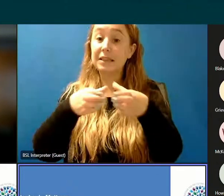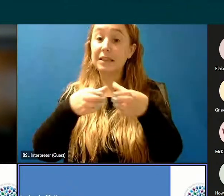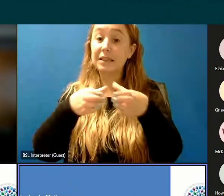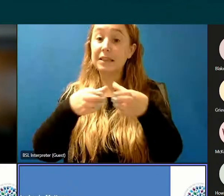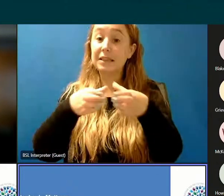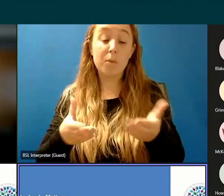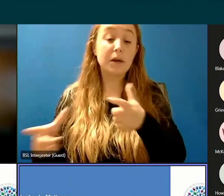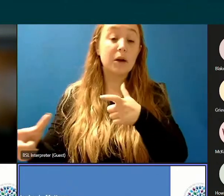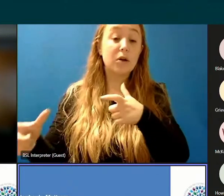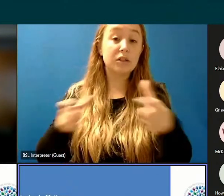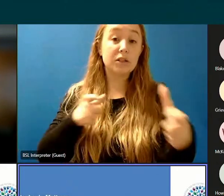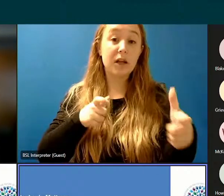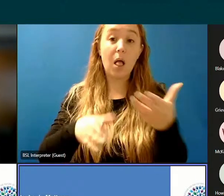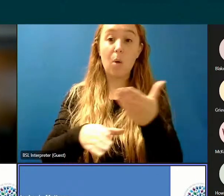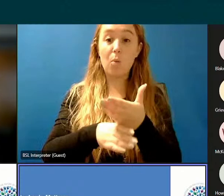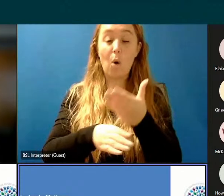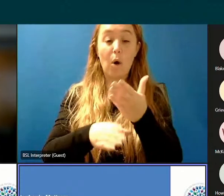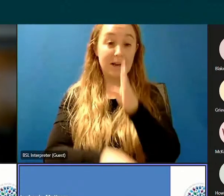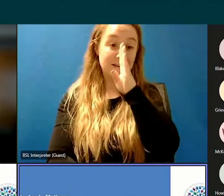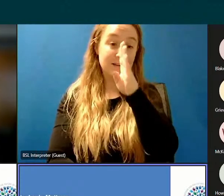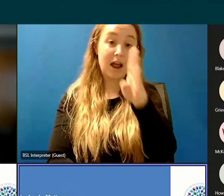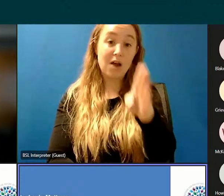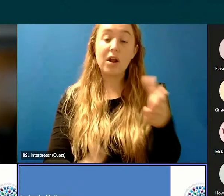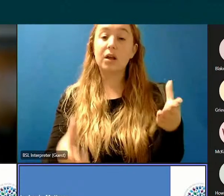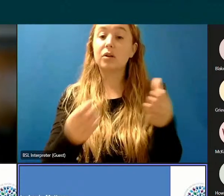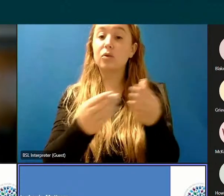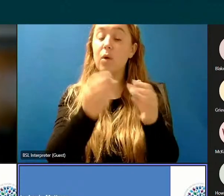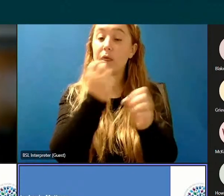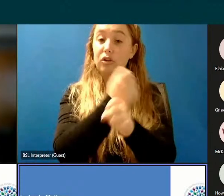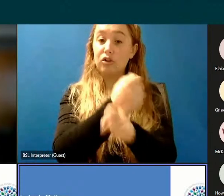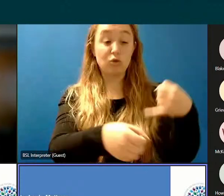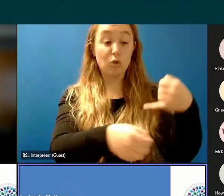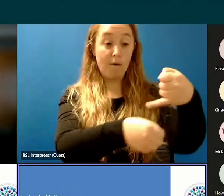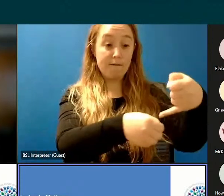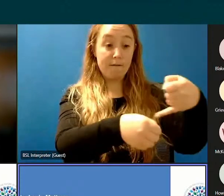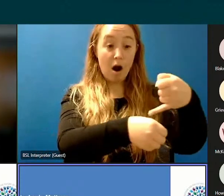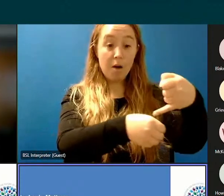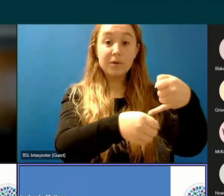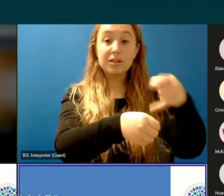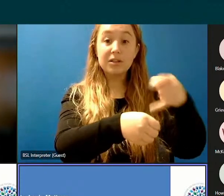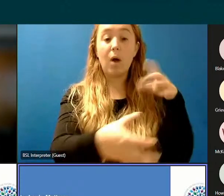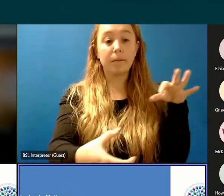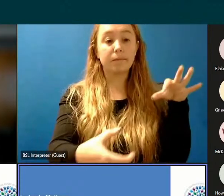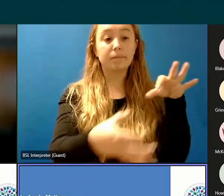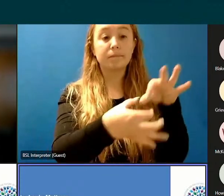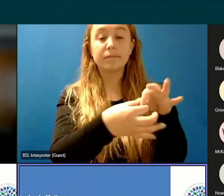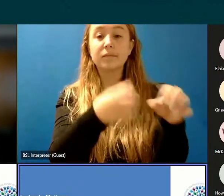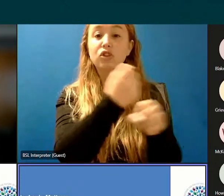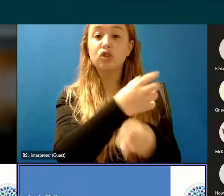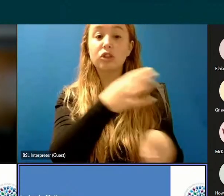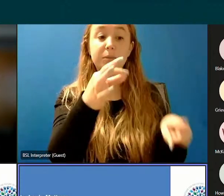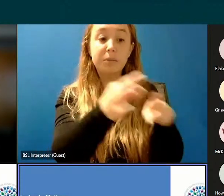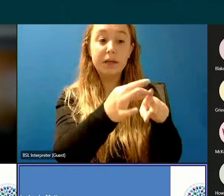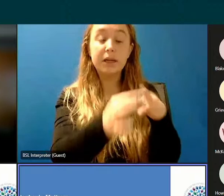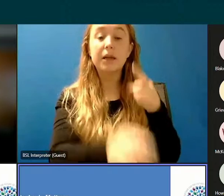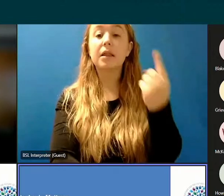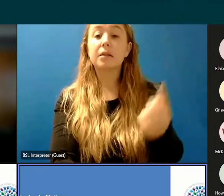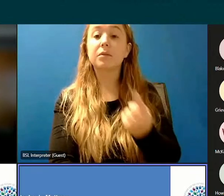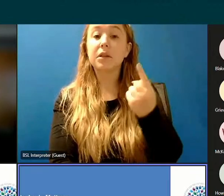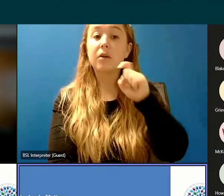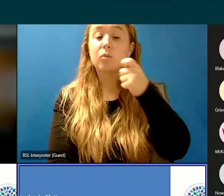are now working directly in the GP practices. So you'll get a pharmacist working in there who will do a medication review and try